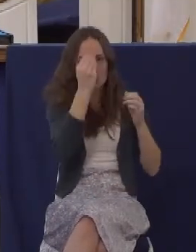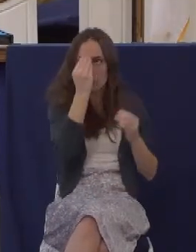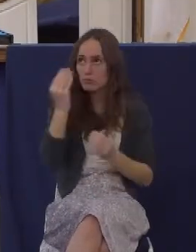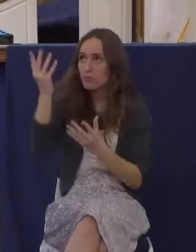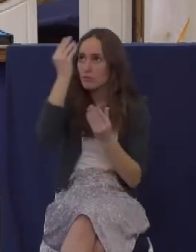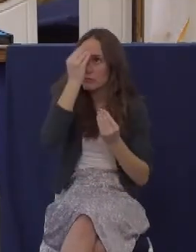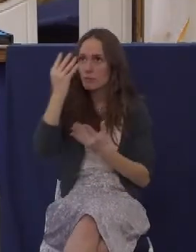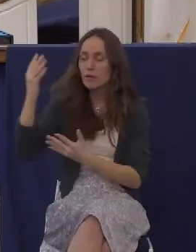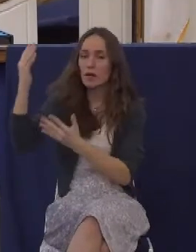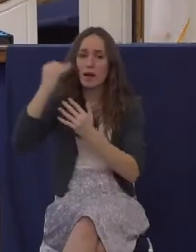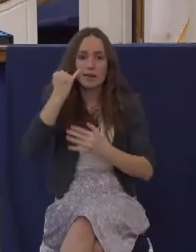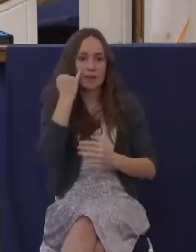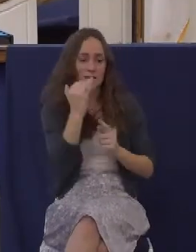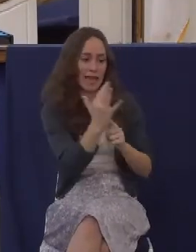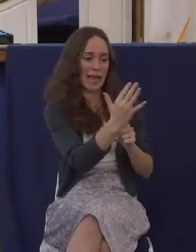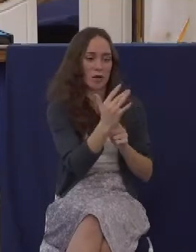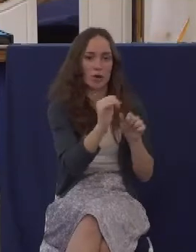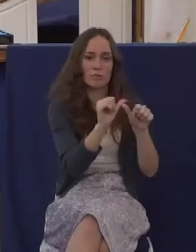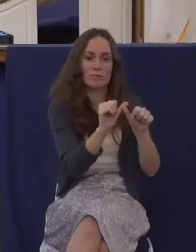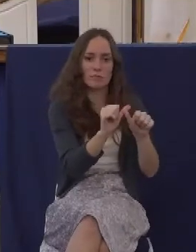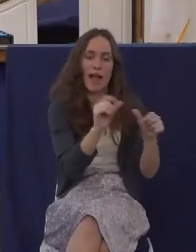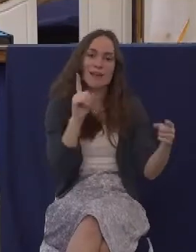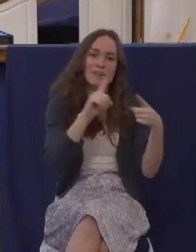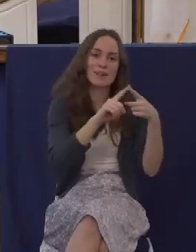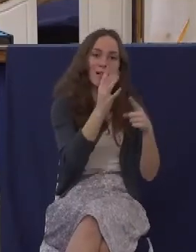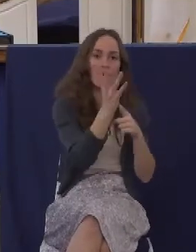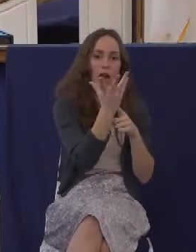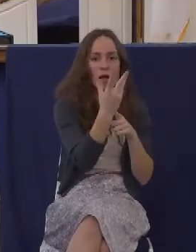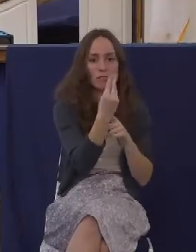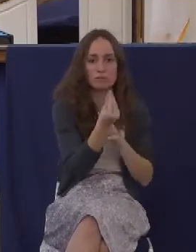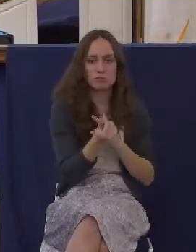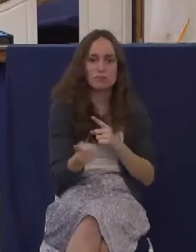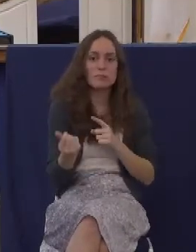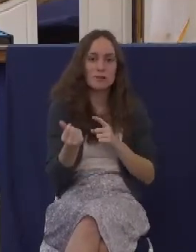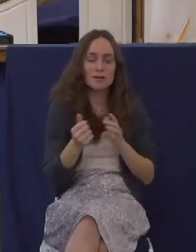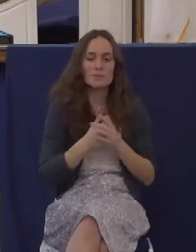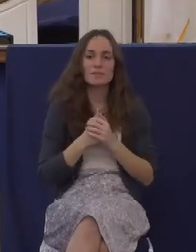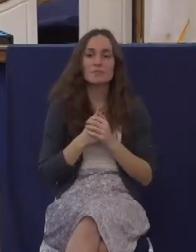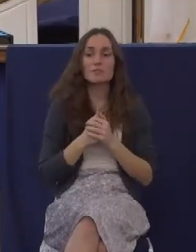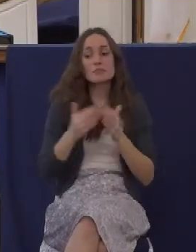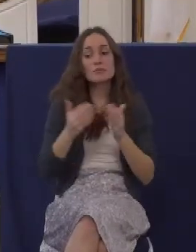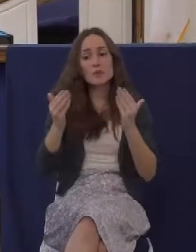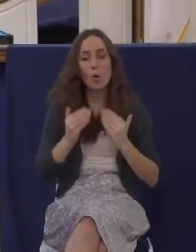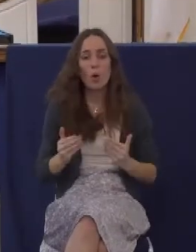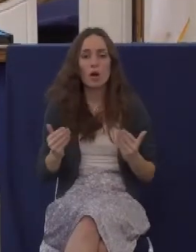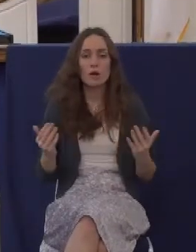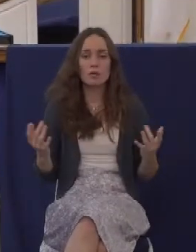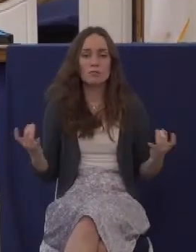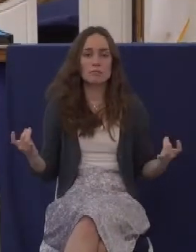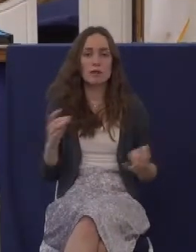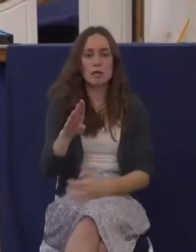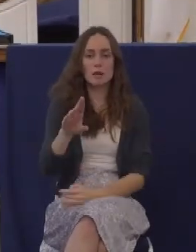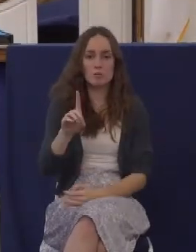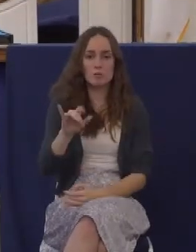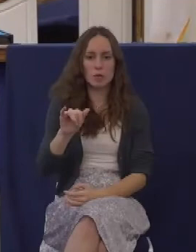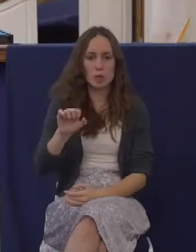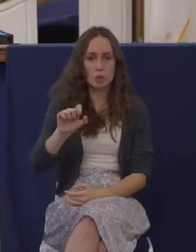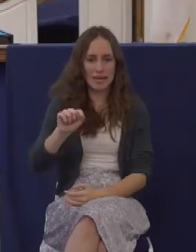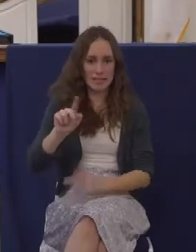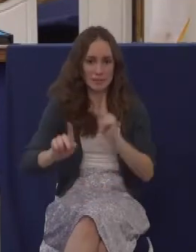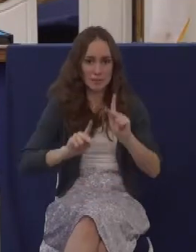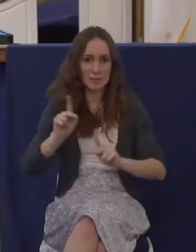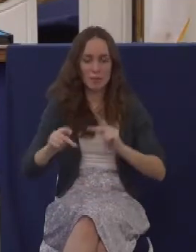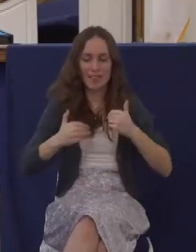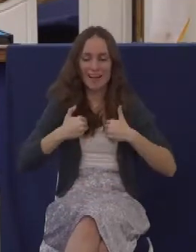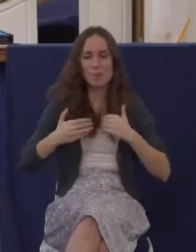Or like the Buddhists who have their prayer wheel and just keep spinning it as if